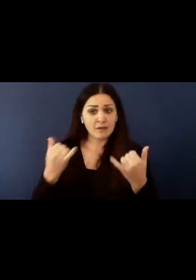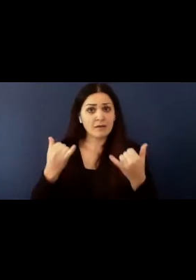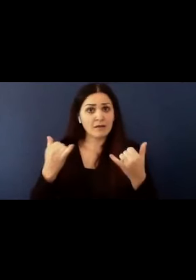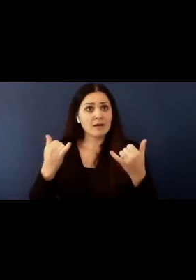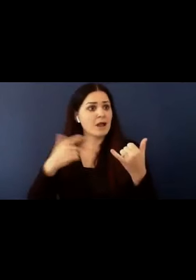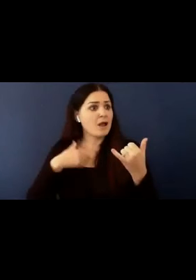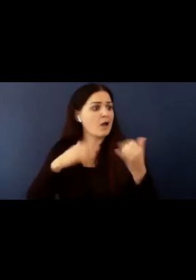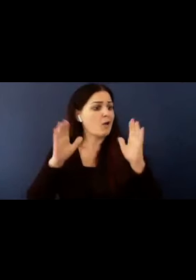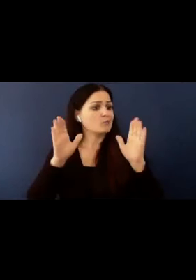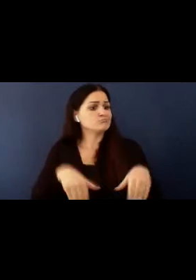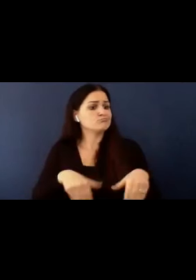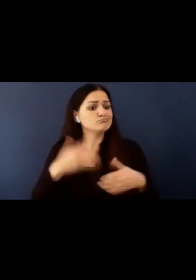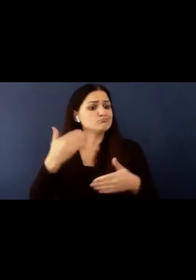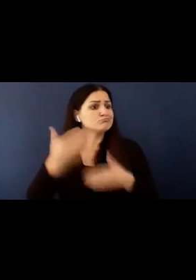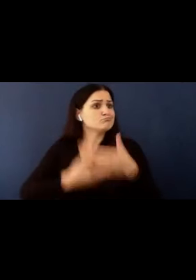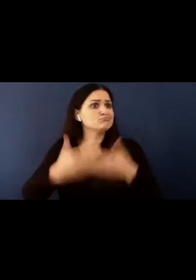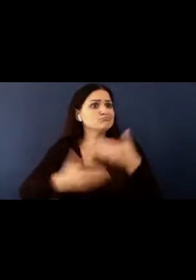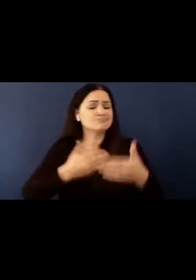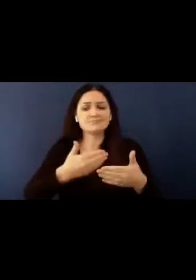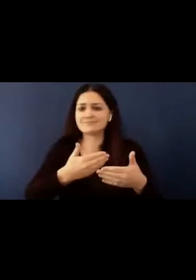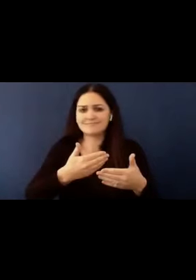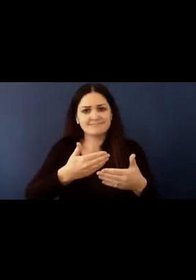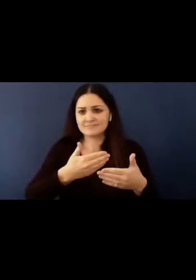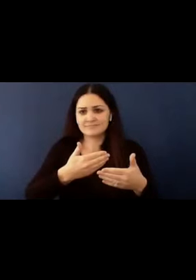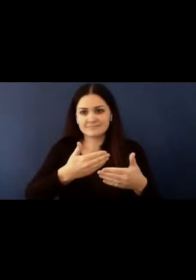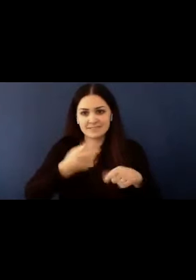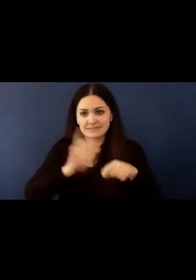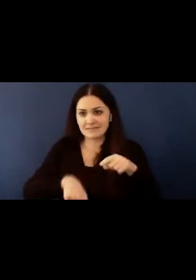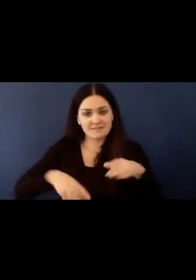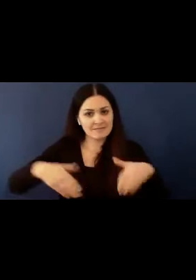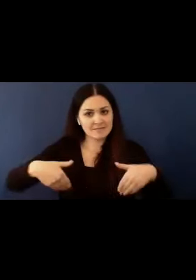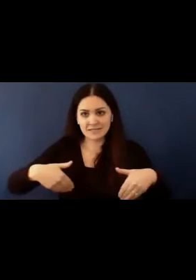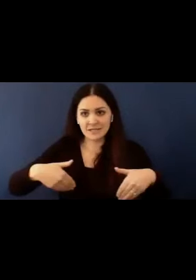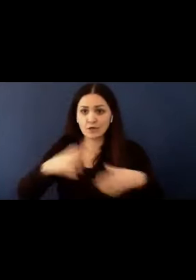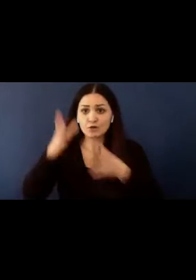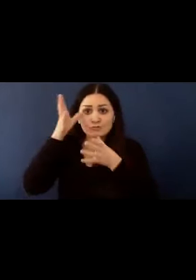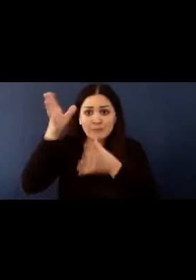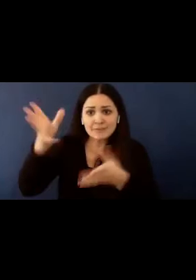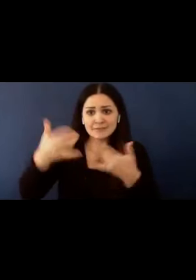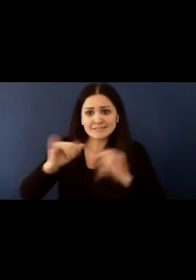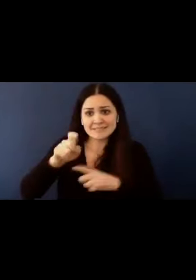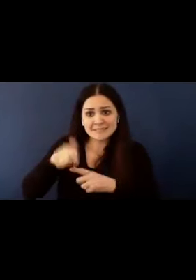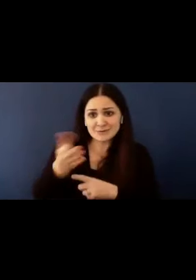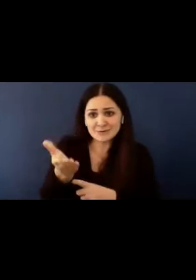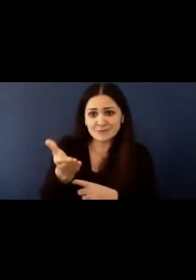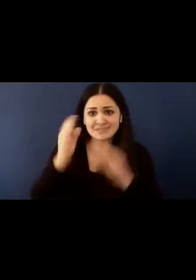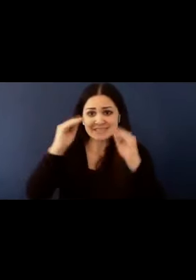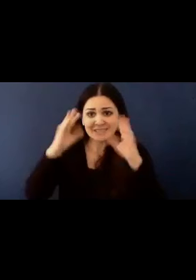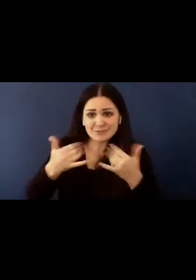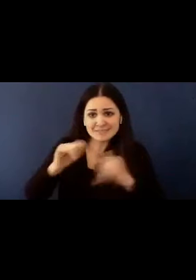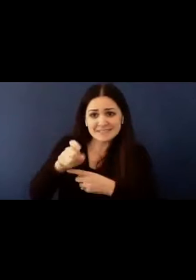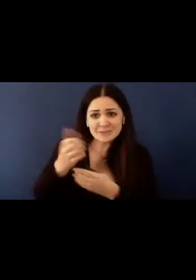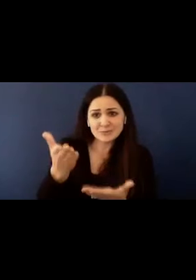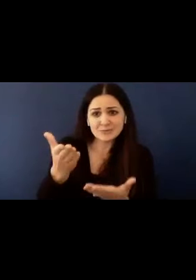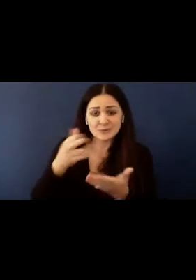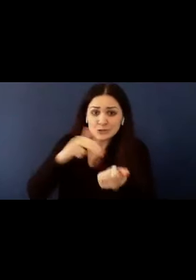down, because grandparents still need you. Teachers need you. Nurses need you, and their babies still